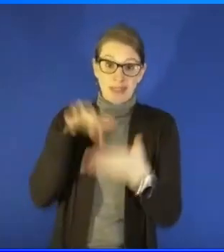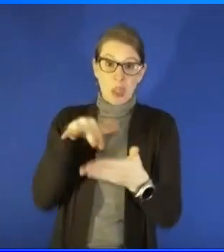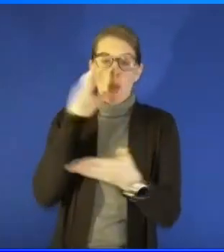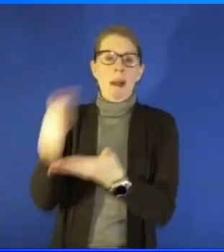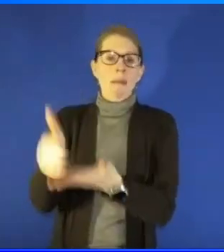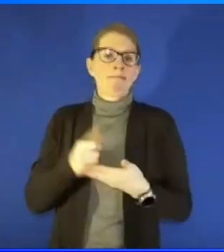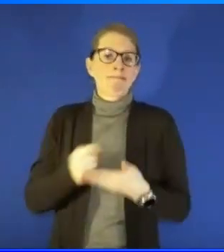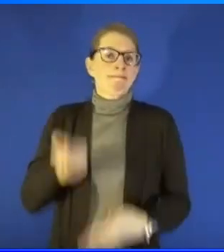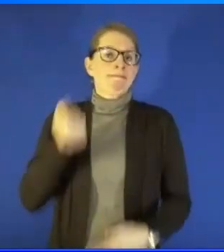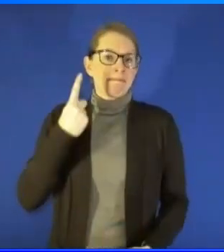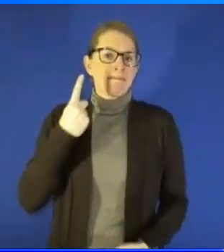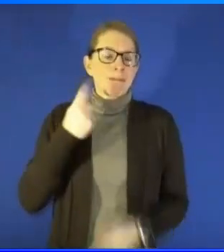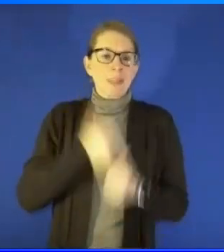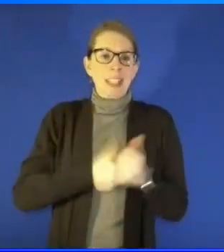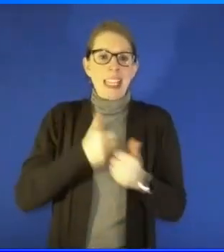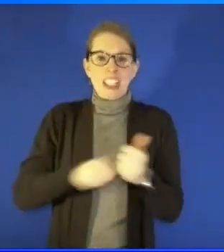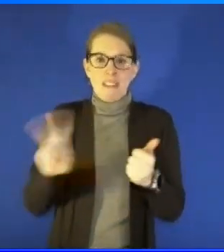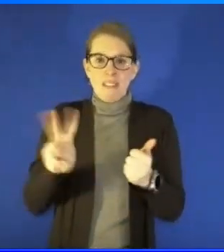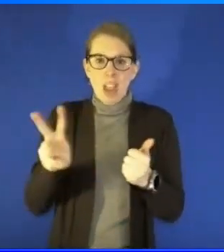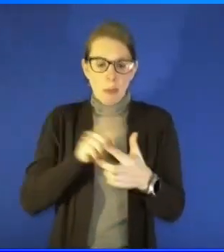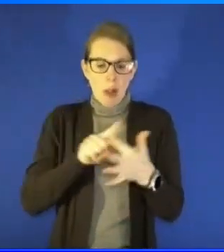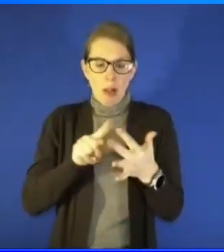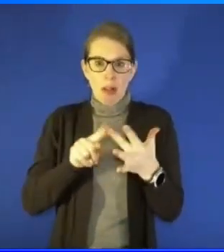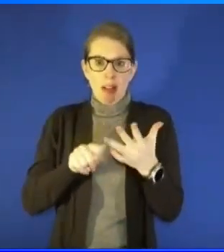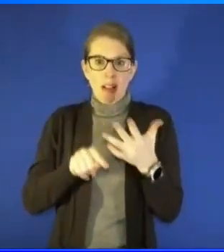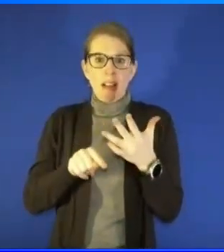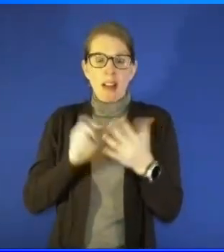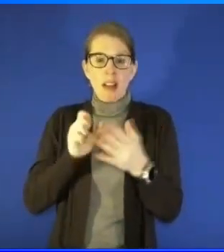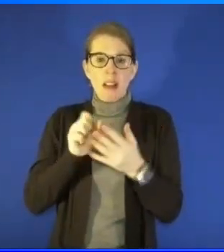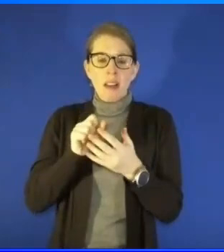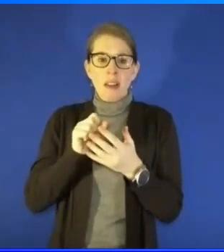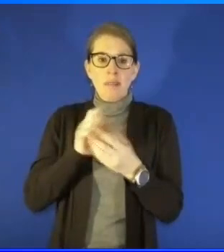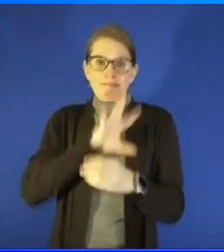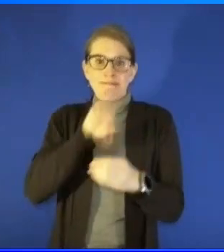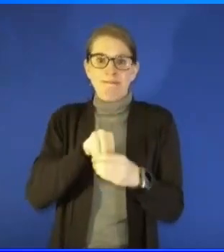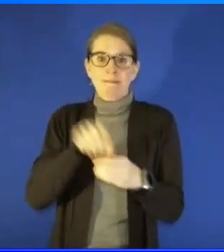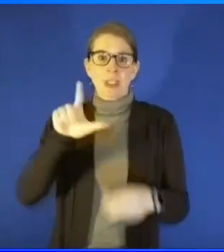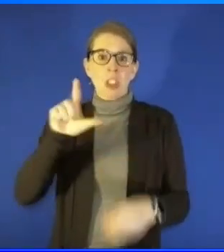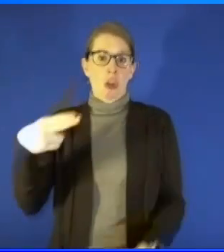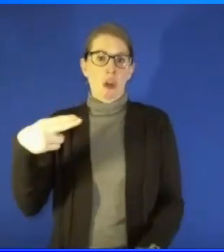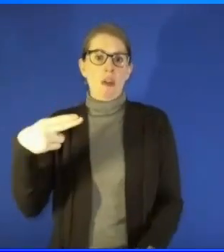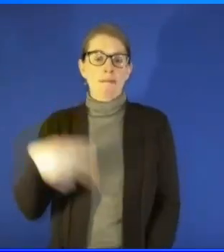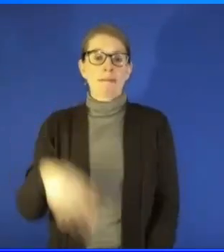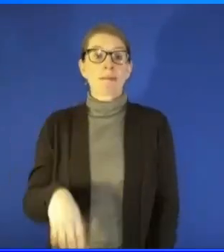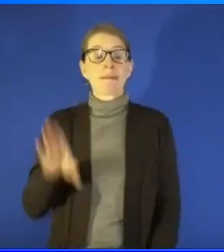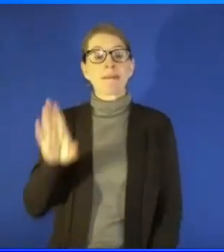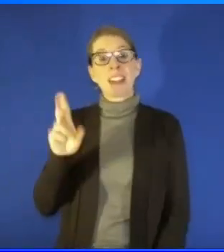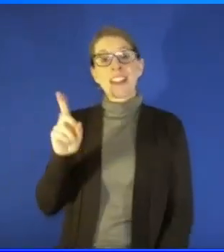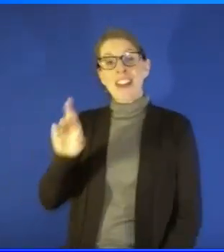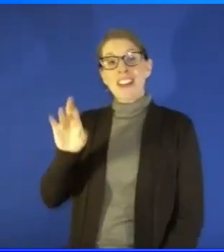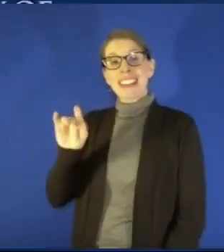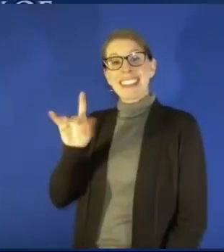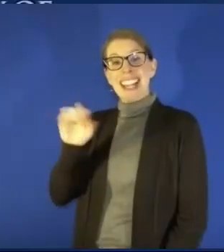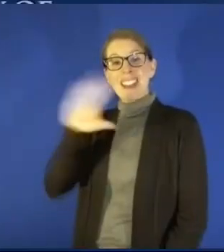what each of those variables are contributing to long haulers. Dr. Stites, welcome back to the show. How are